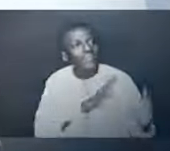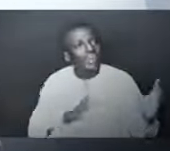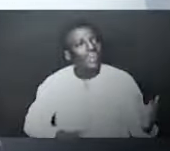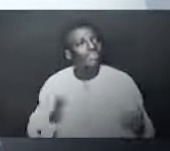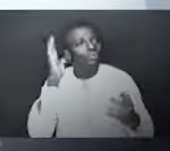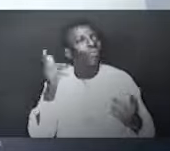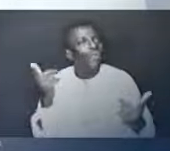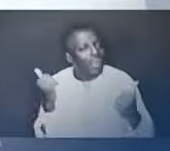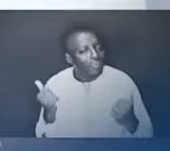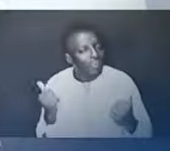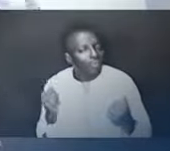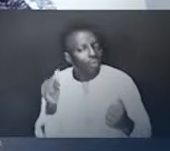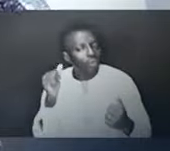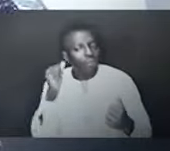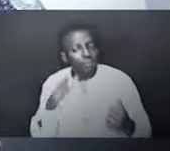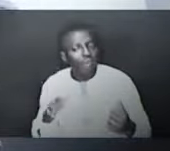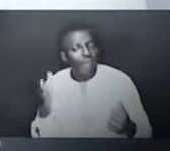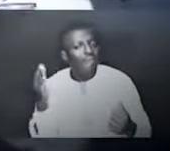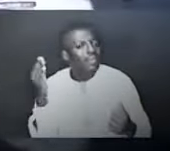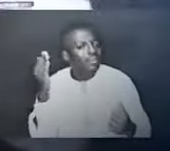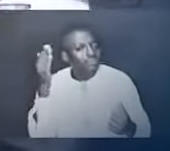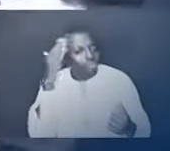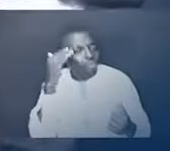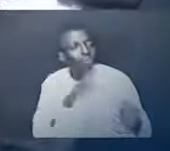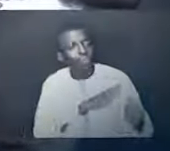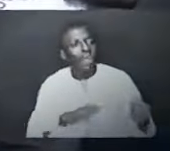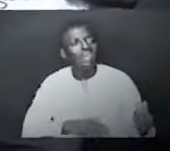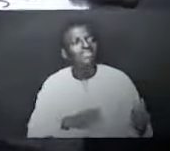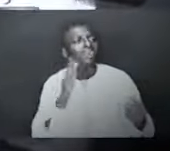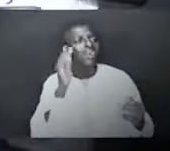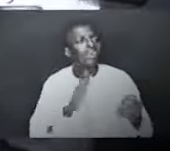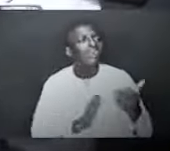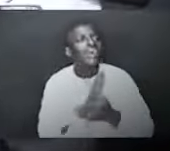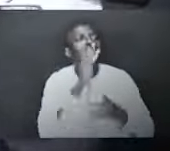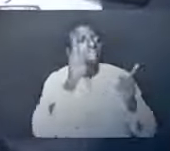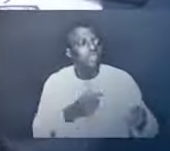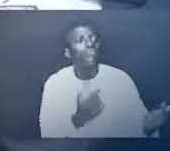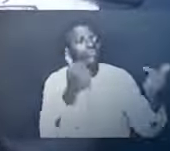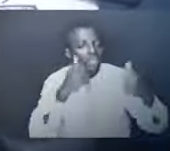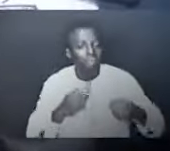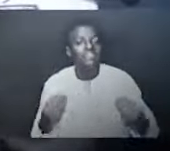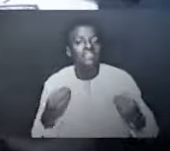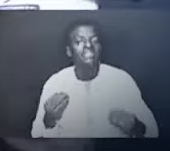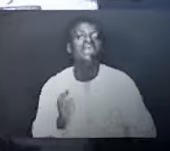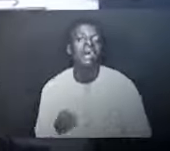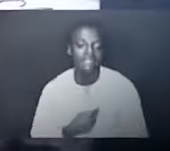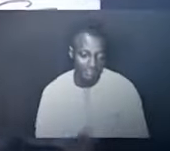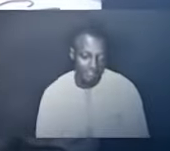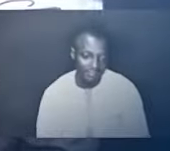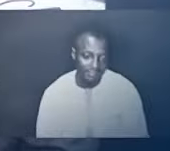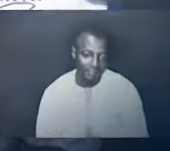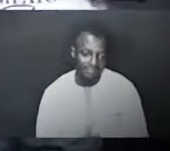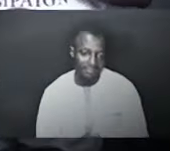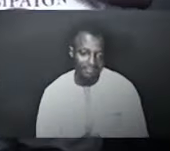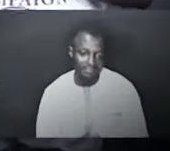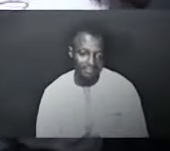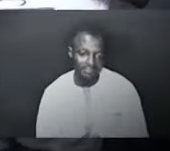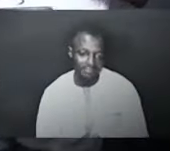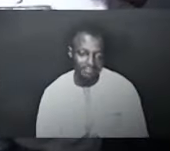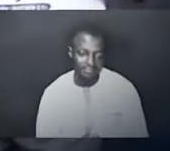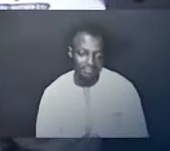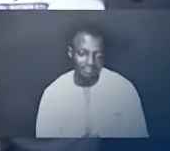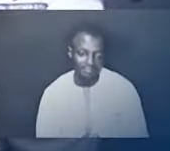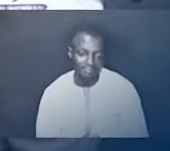Or how do we worship the eternal God? The woman was expecting the Messiah to come and solve this problem. No question,